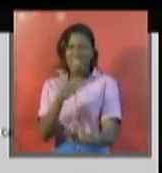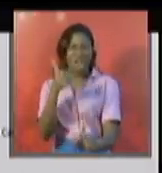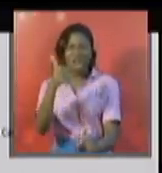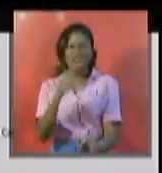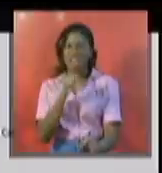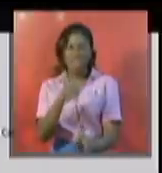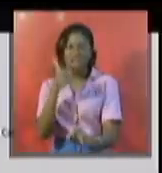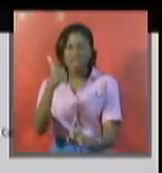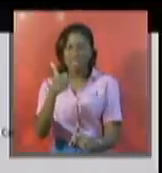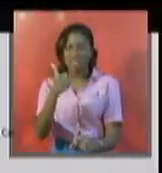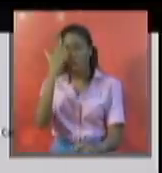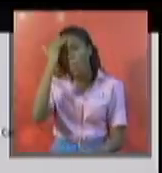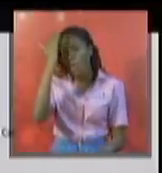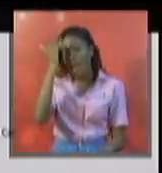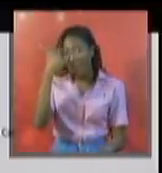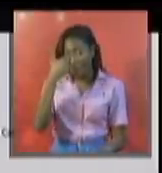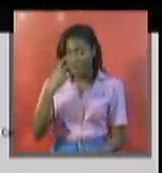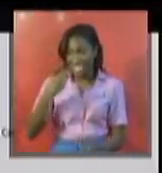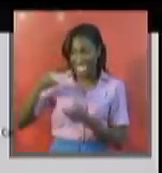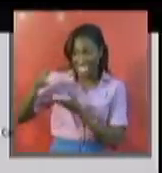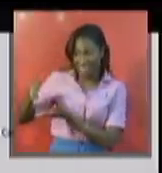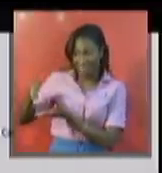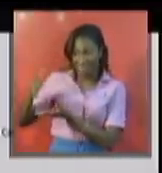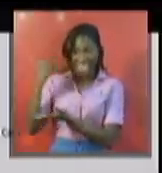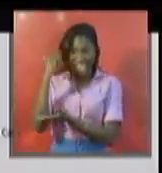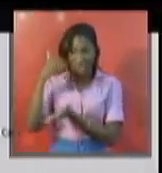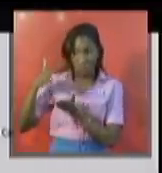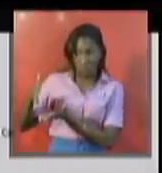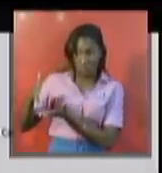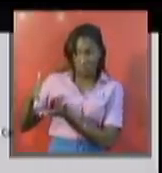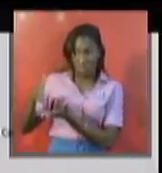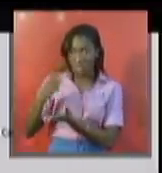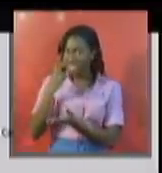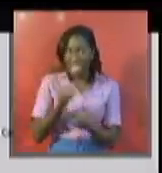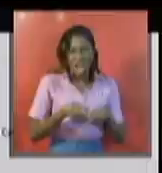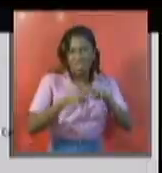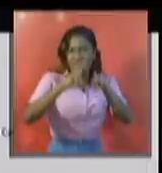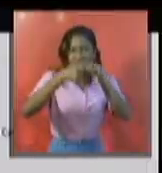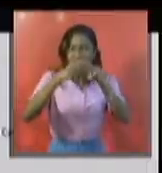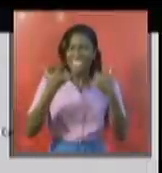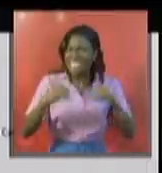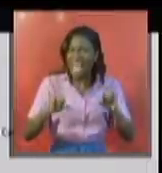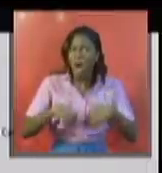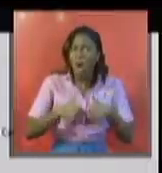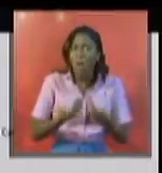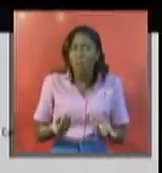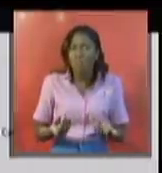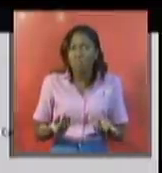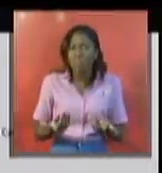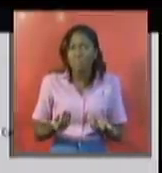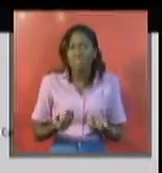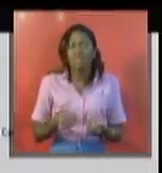the mustard part there and in our local graph, the cases keep on going up. The question we have to